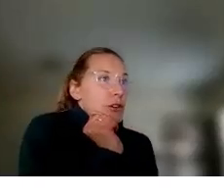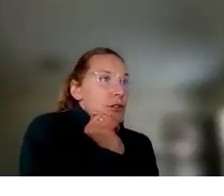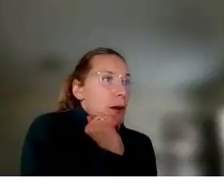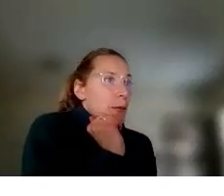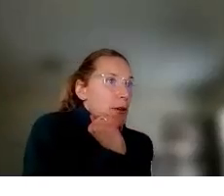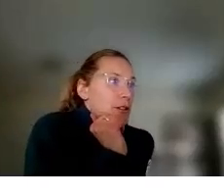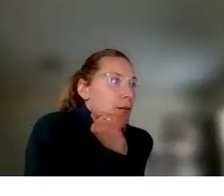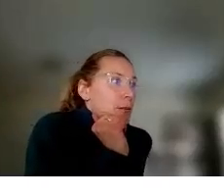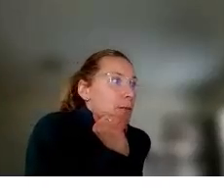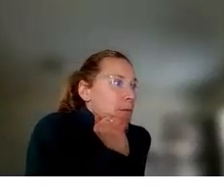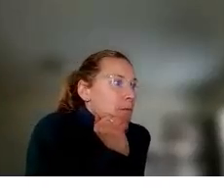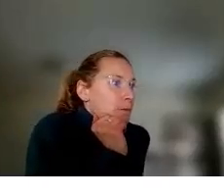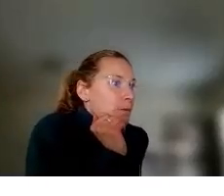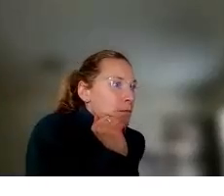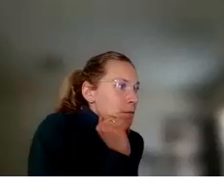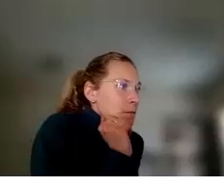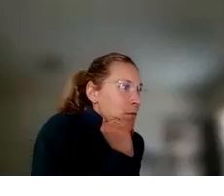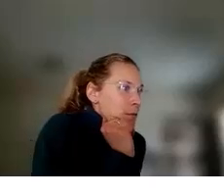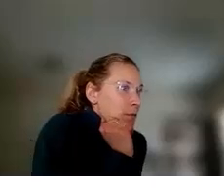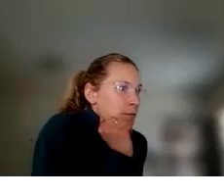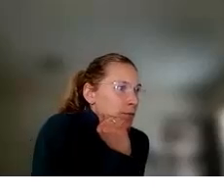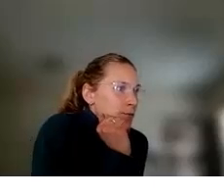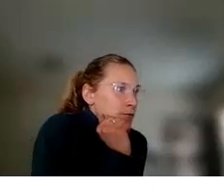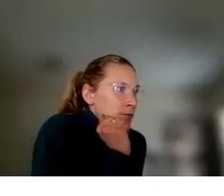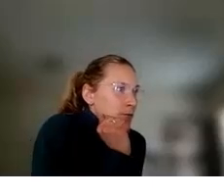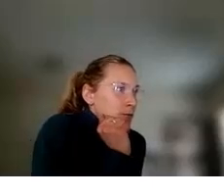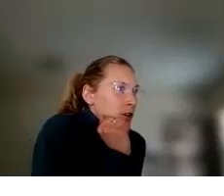to do for those members.